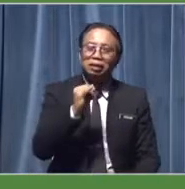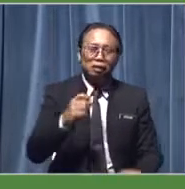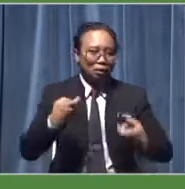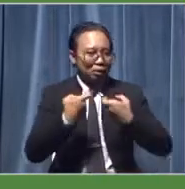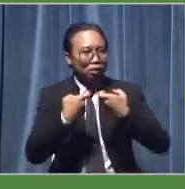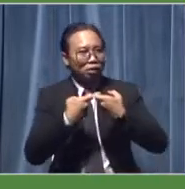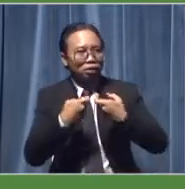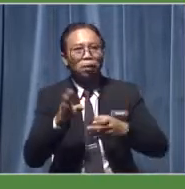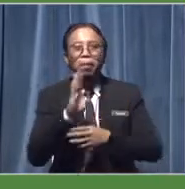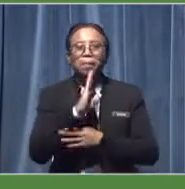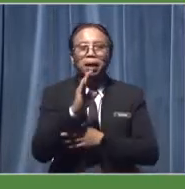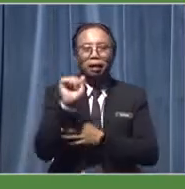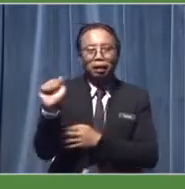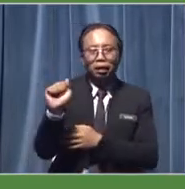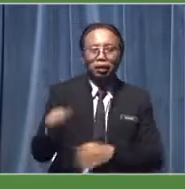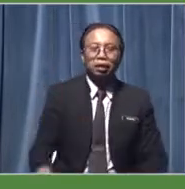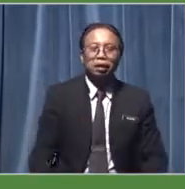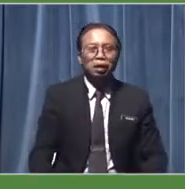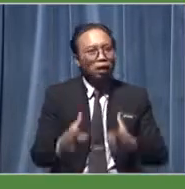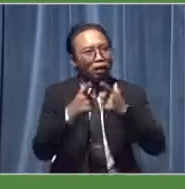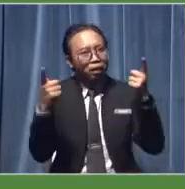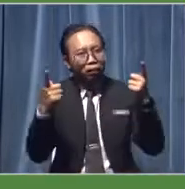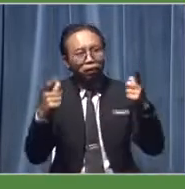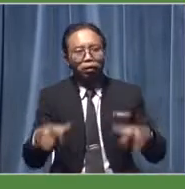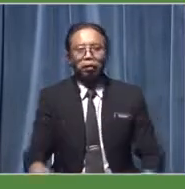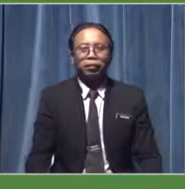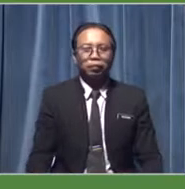a potential difference delta V,